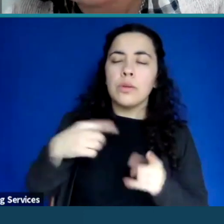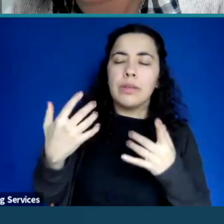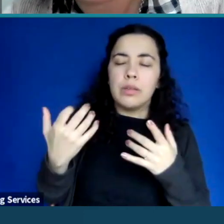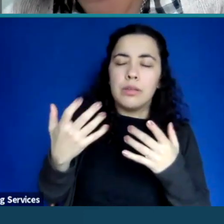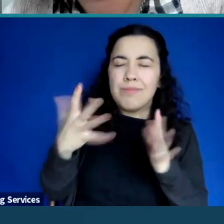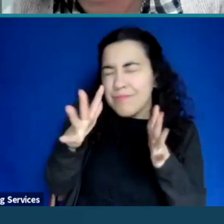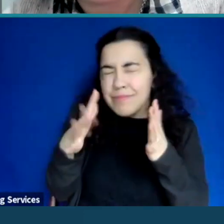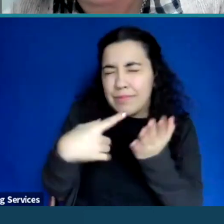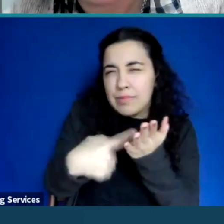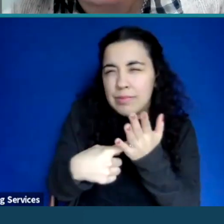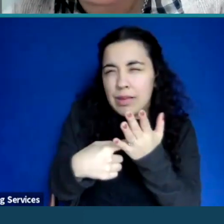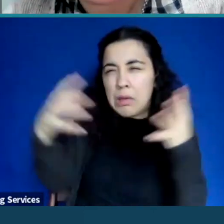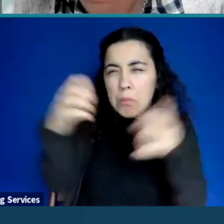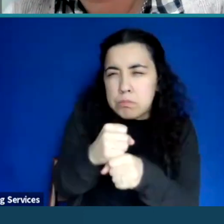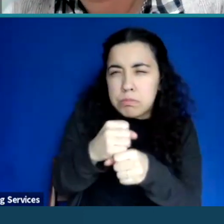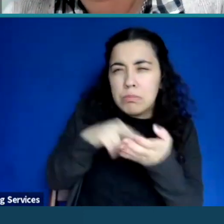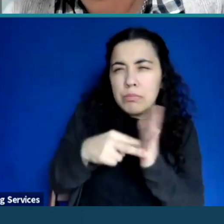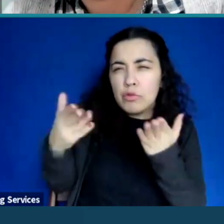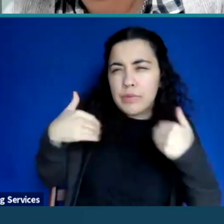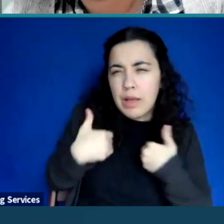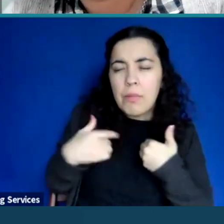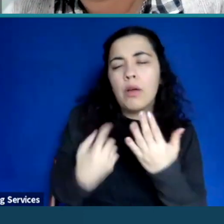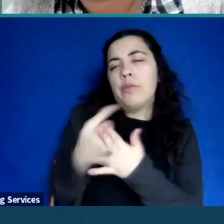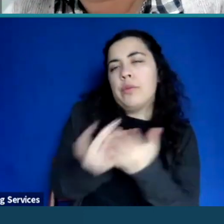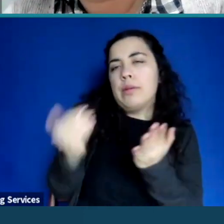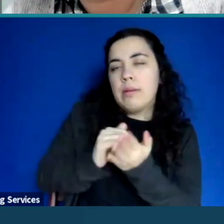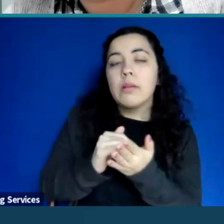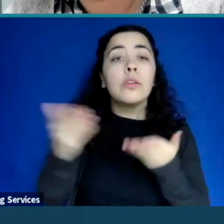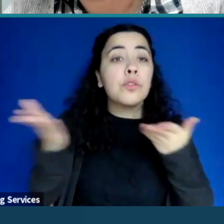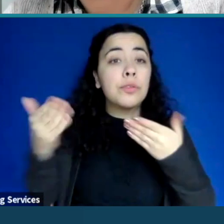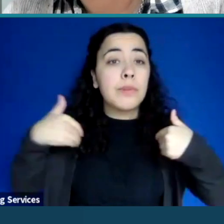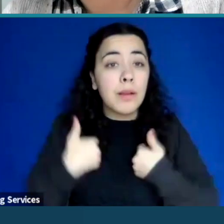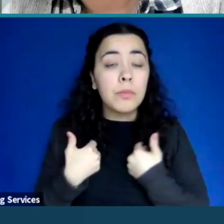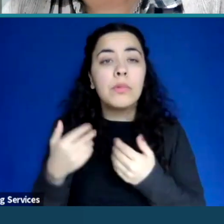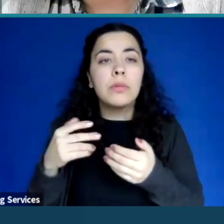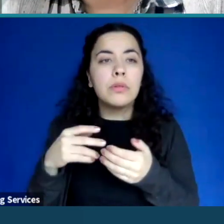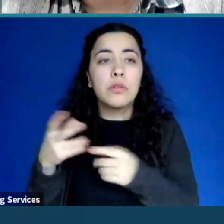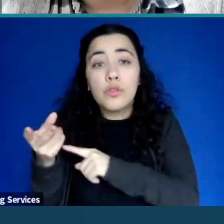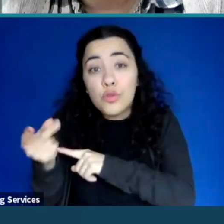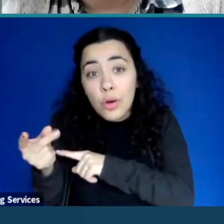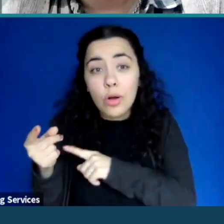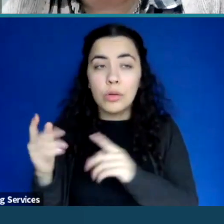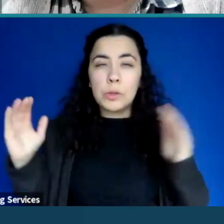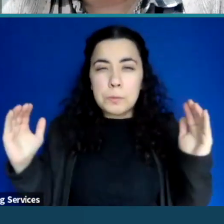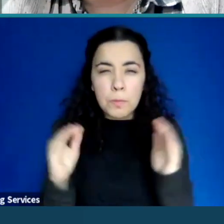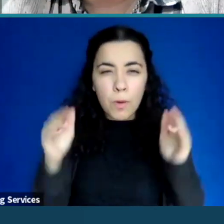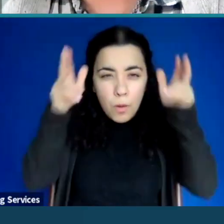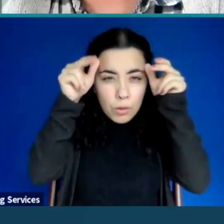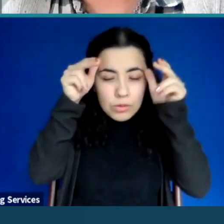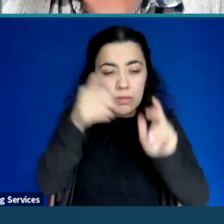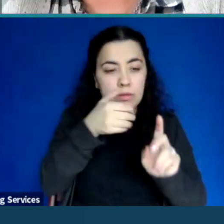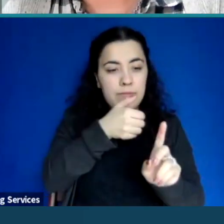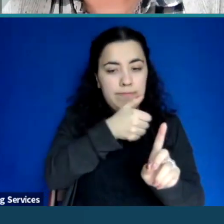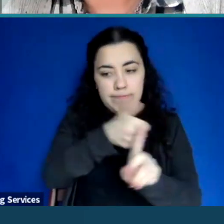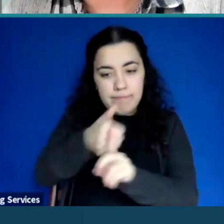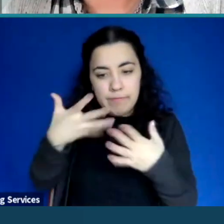animal is, but I'll go over it again. So service animals are dogs or miniature horses that have been individually trained in work